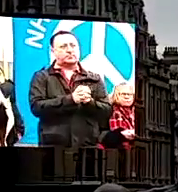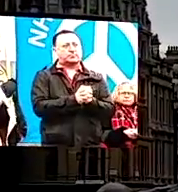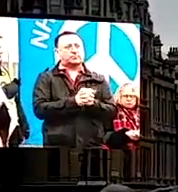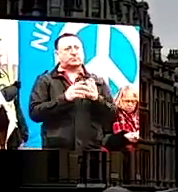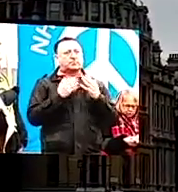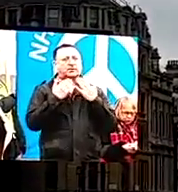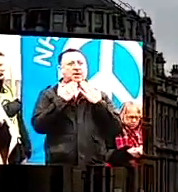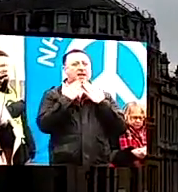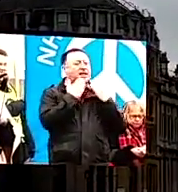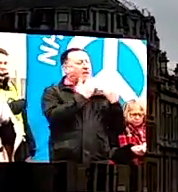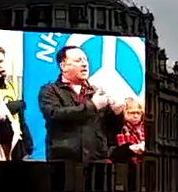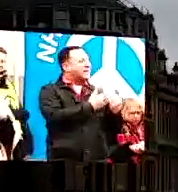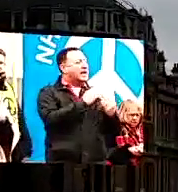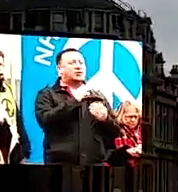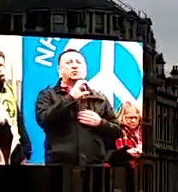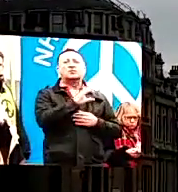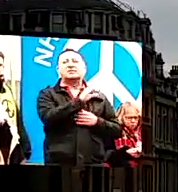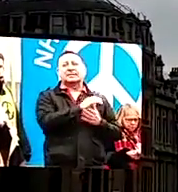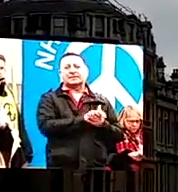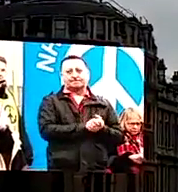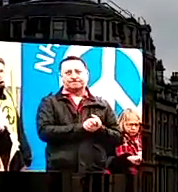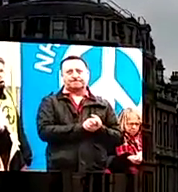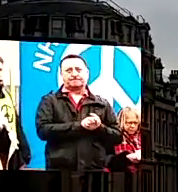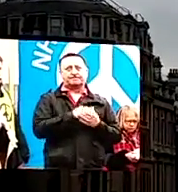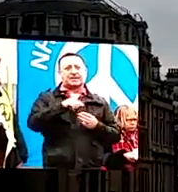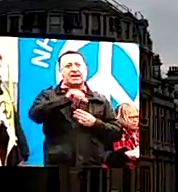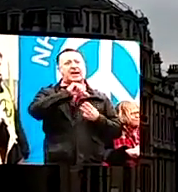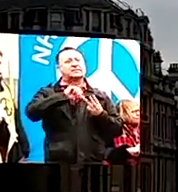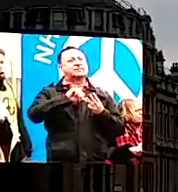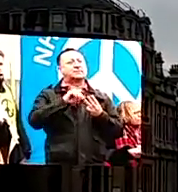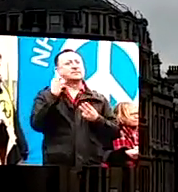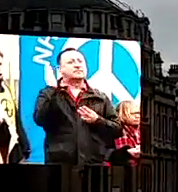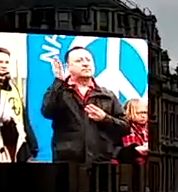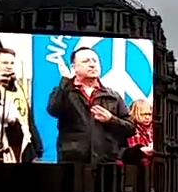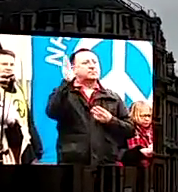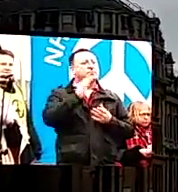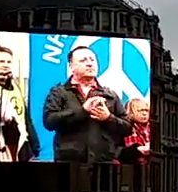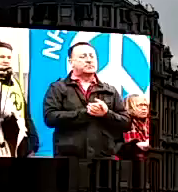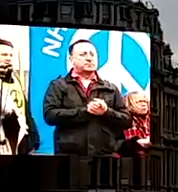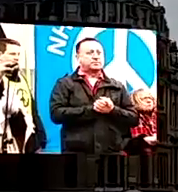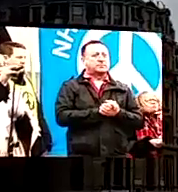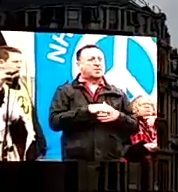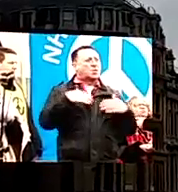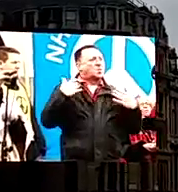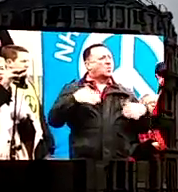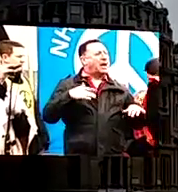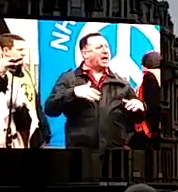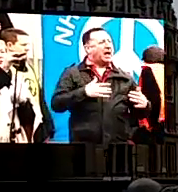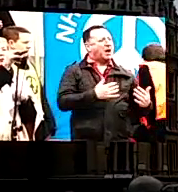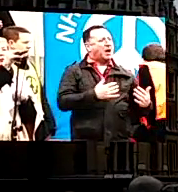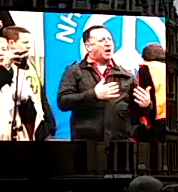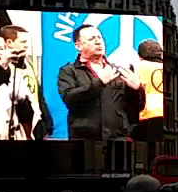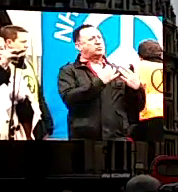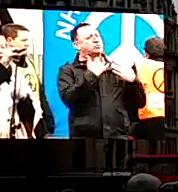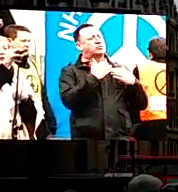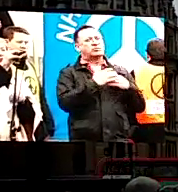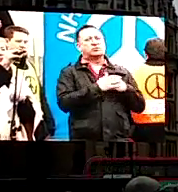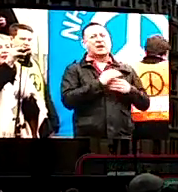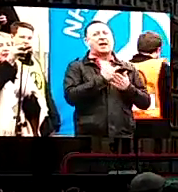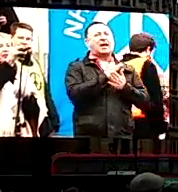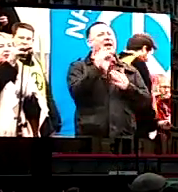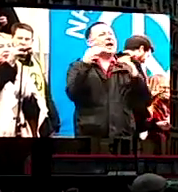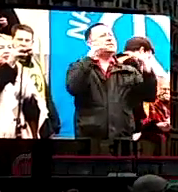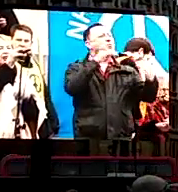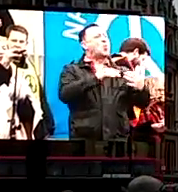Thanks very much, Christine. Our next speaker is the most inspiring anti-war